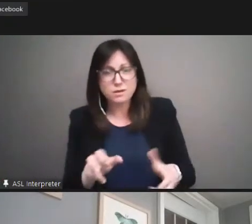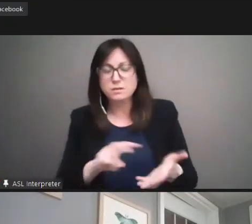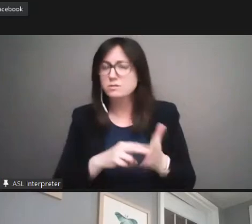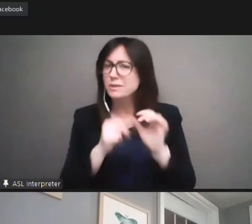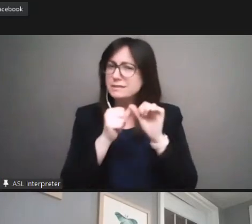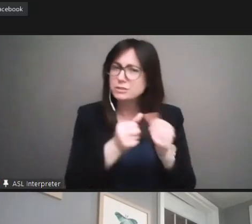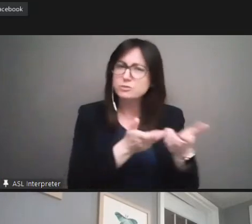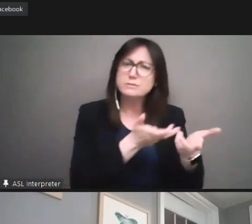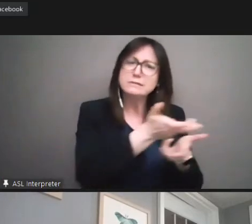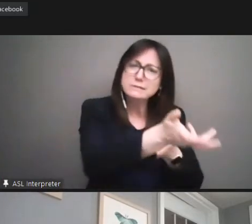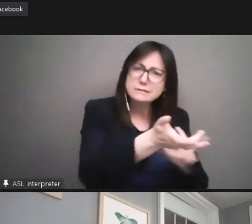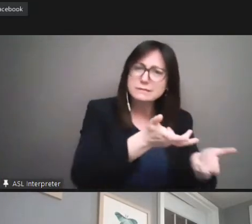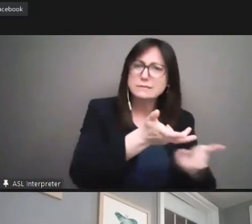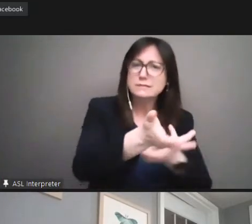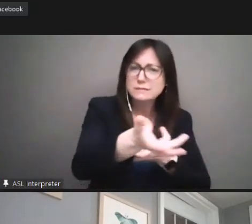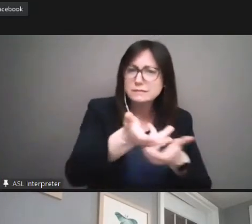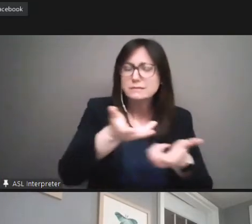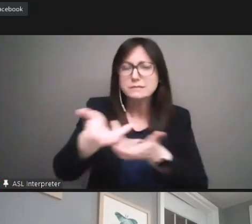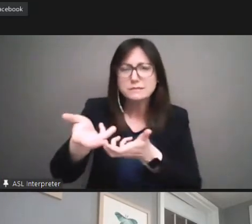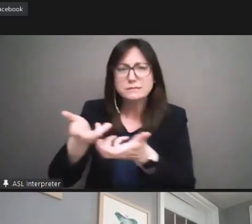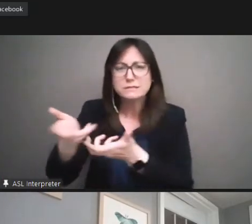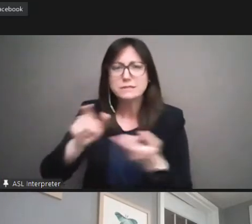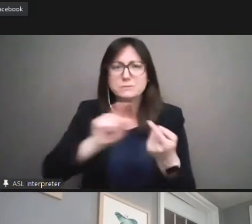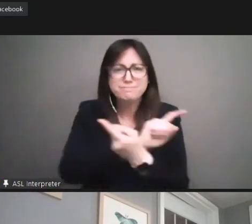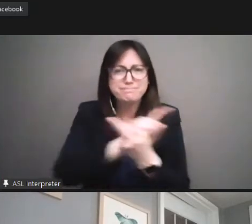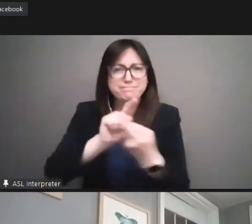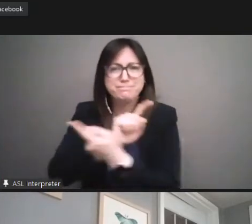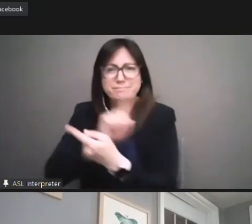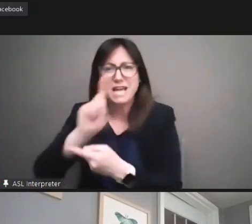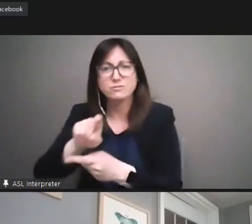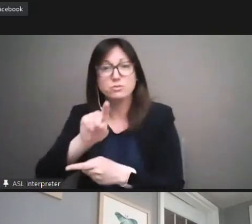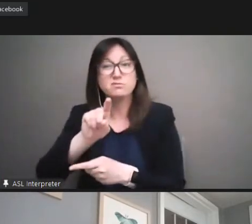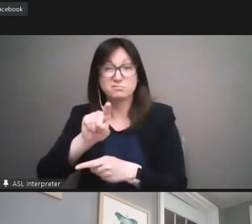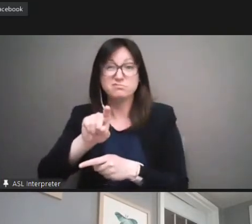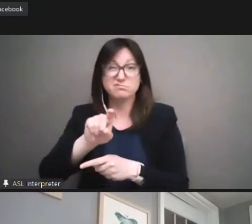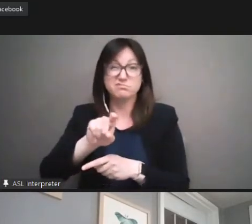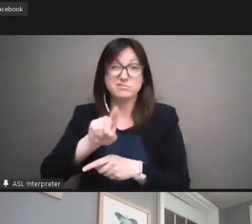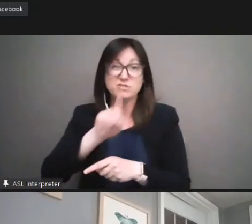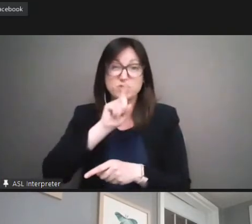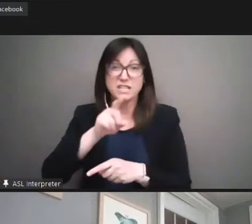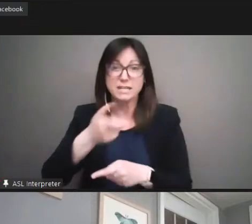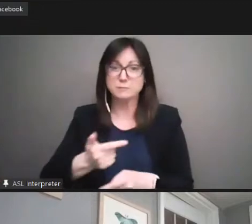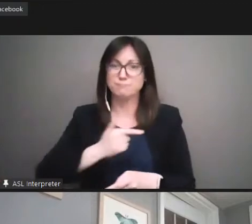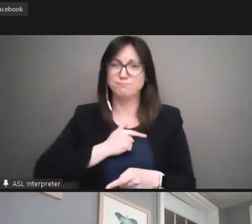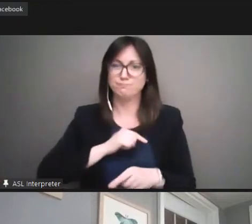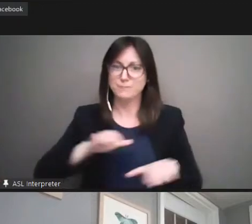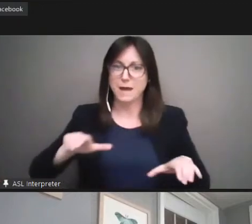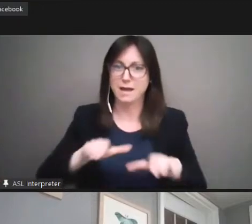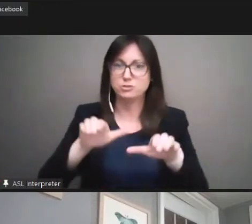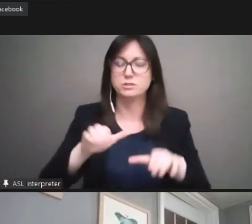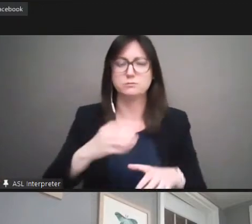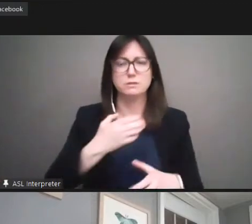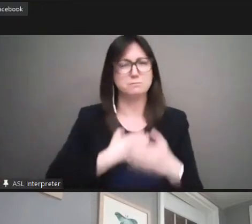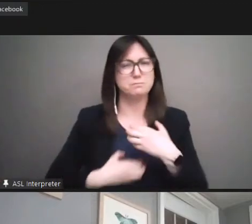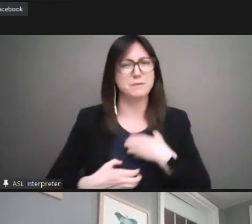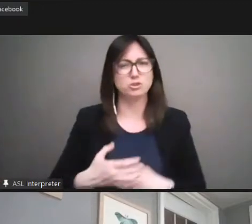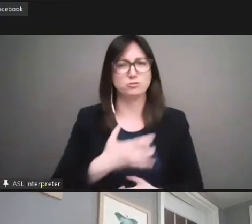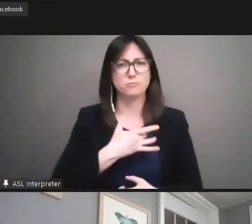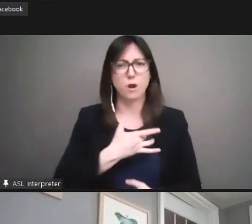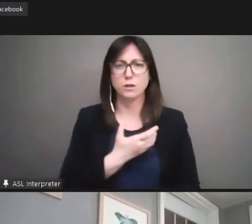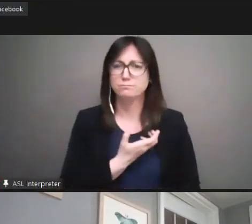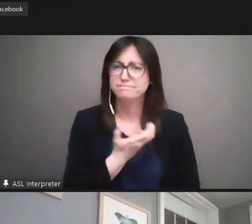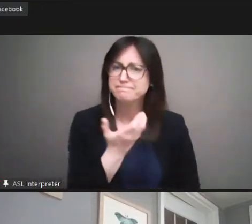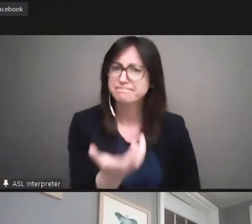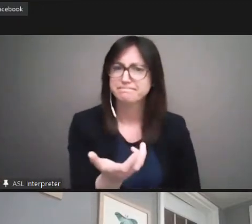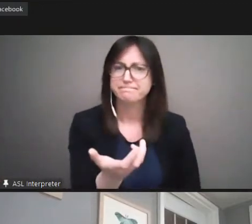you really need to have the action there and to have your heart in it in order to kind of reach out and